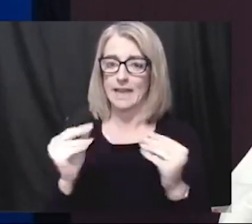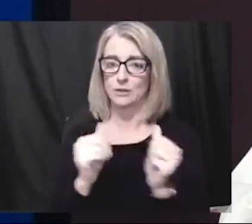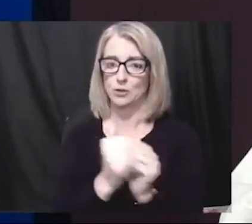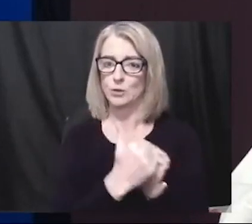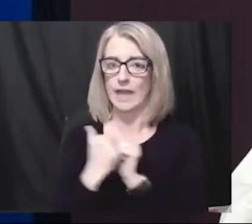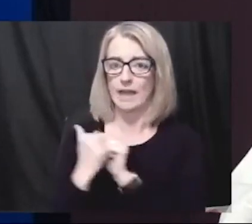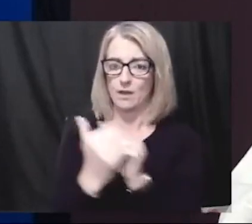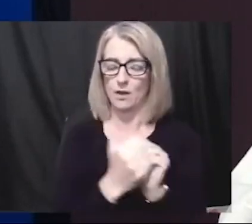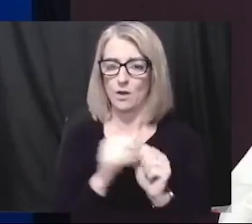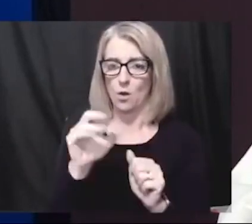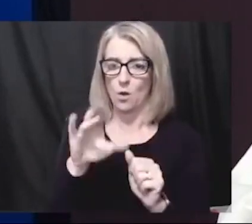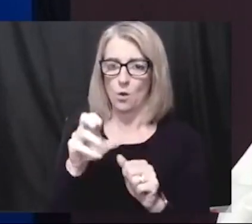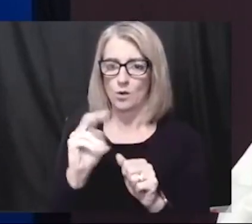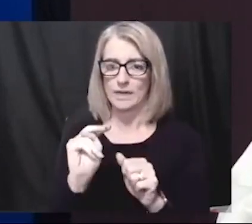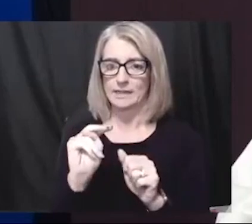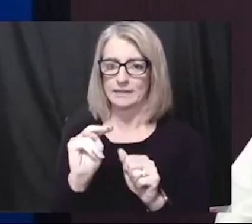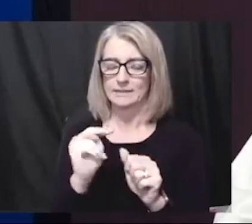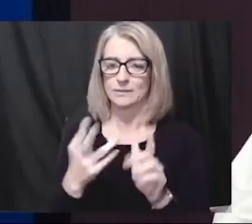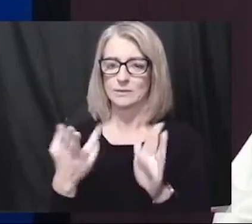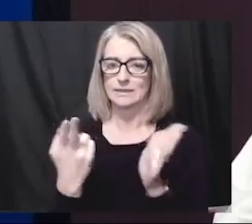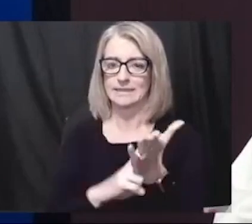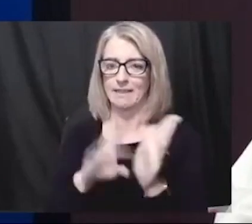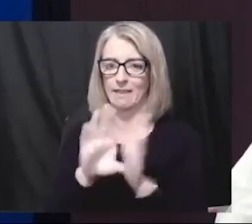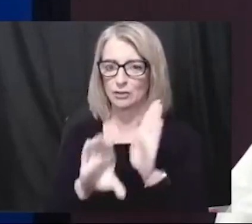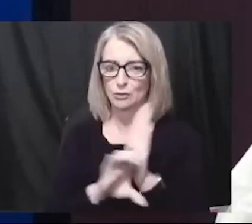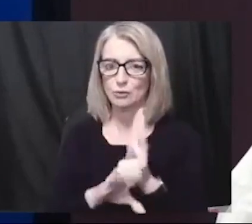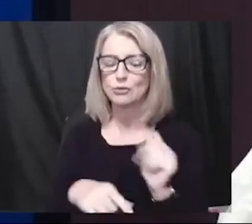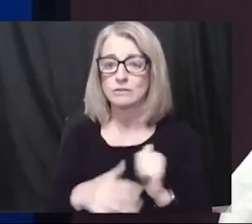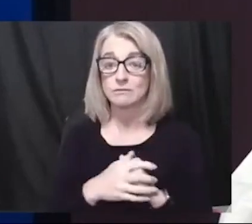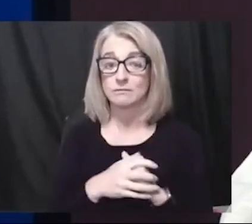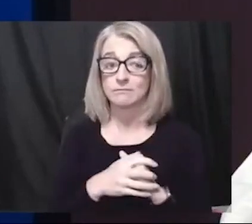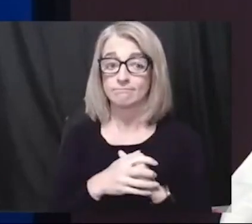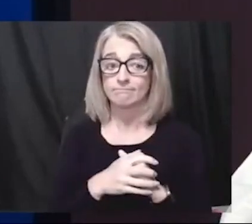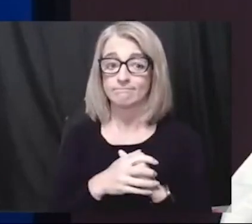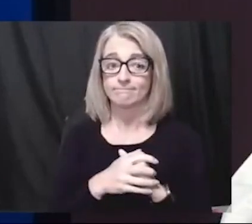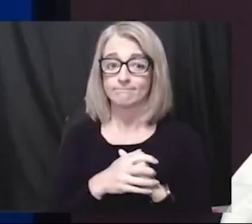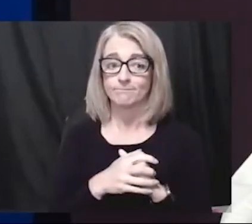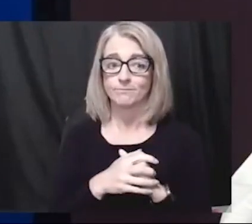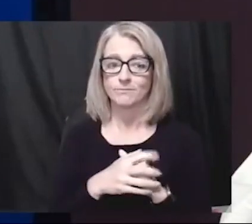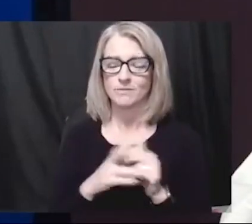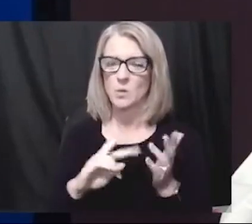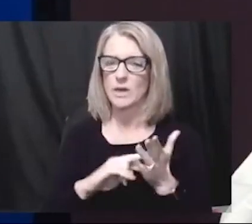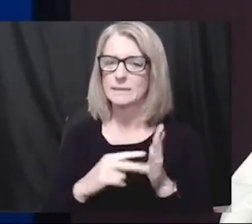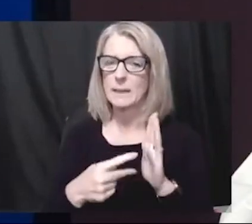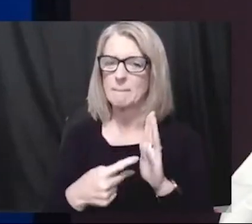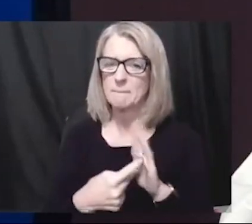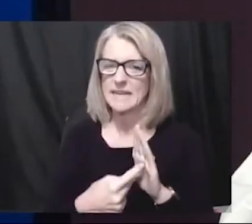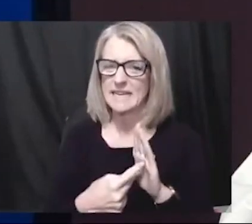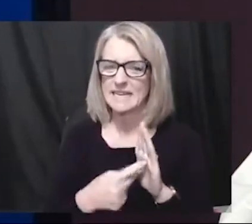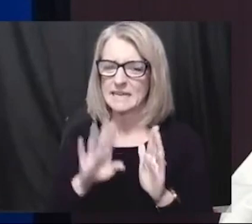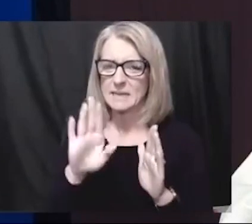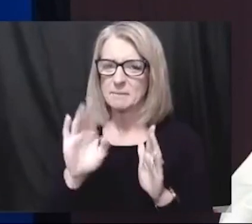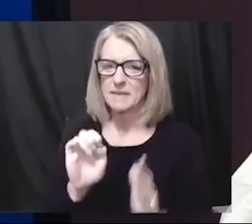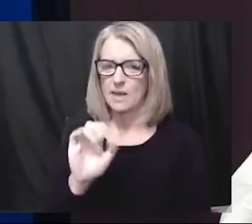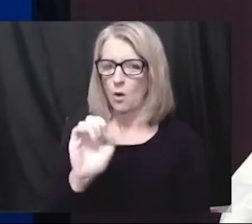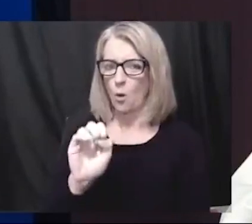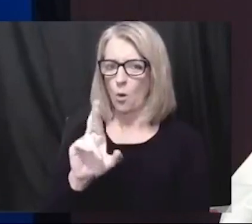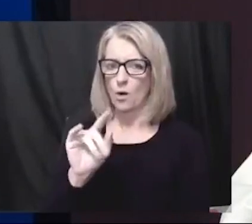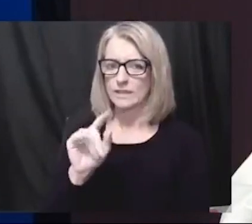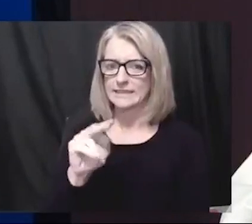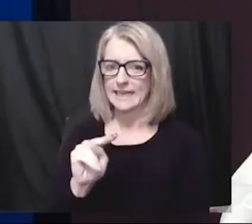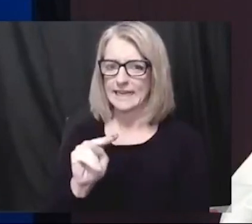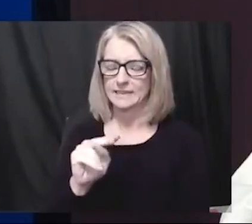this Constitution. Now think about that first phrase, though, we the people. What does that mean? Does that mean we all have such strong